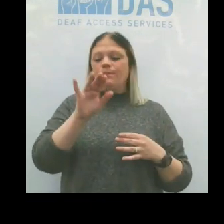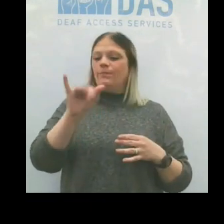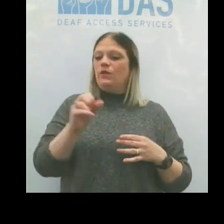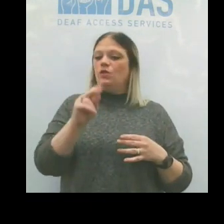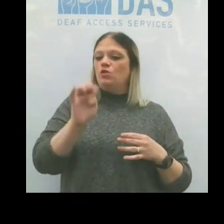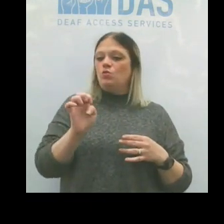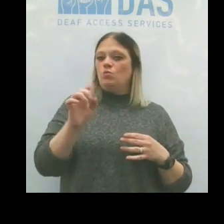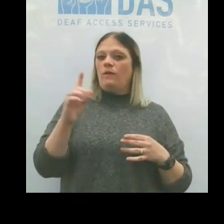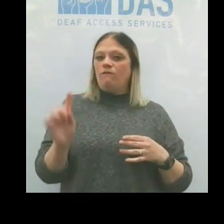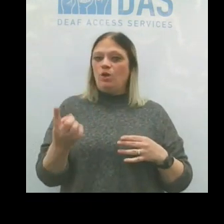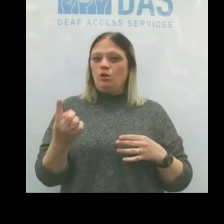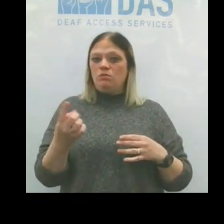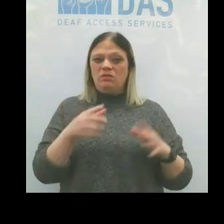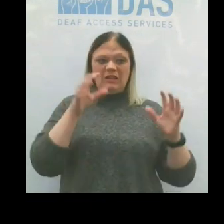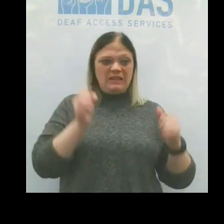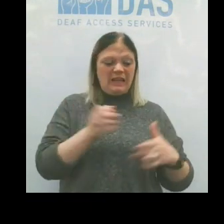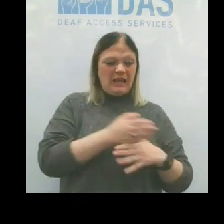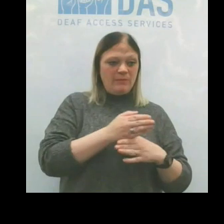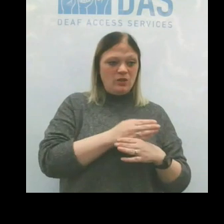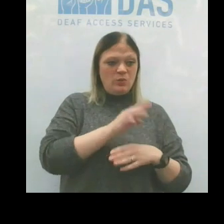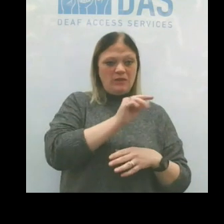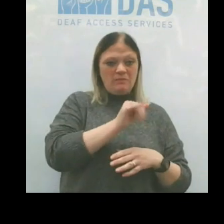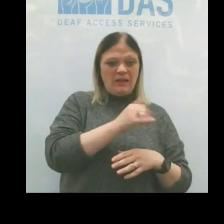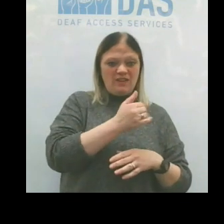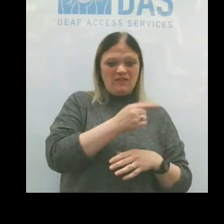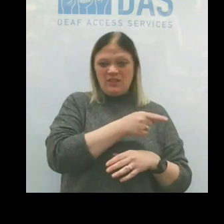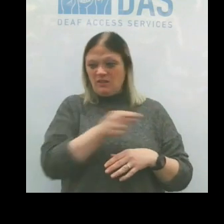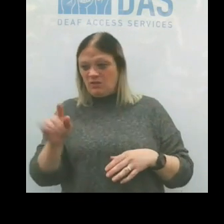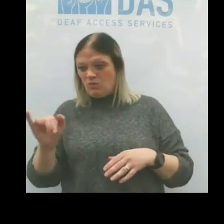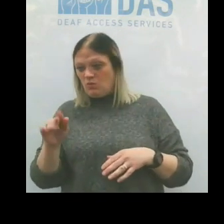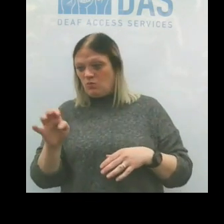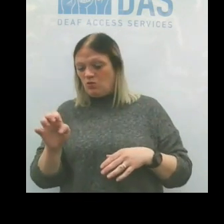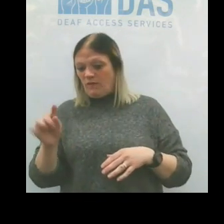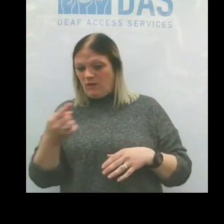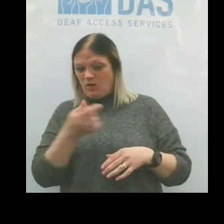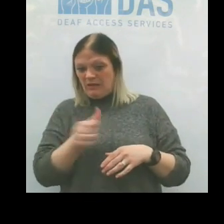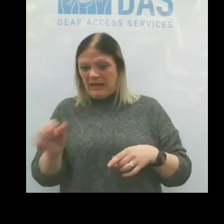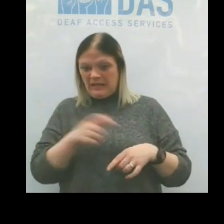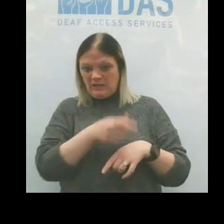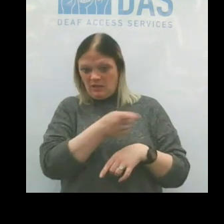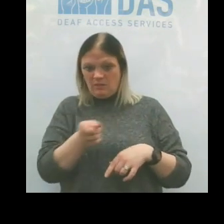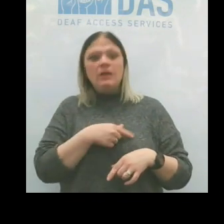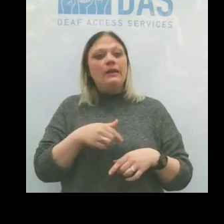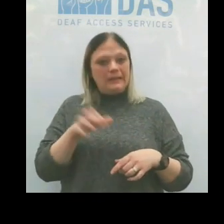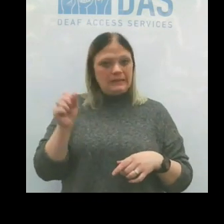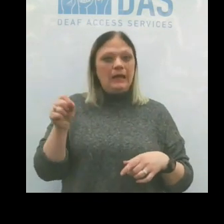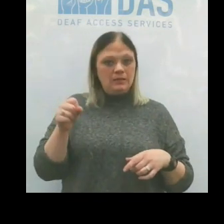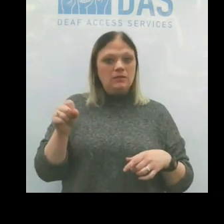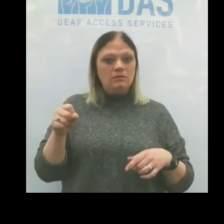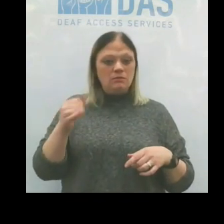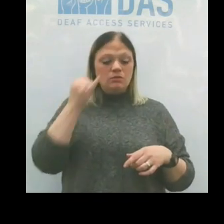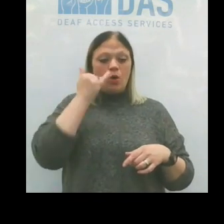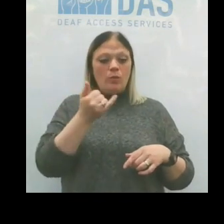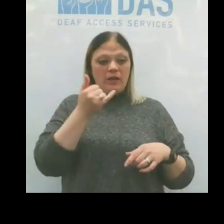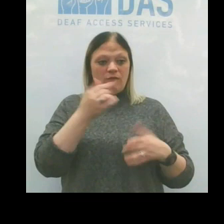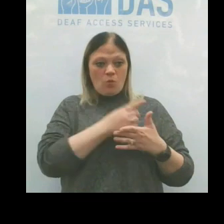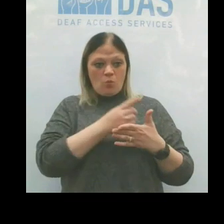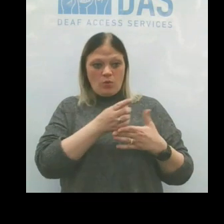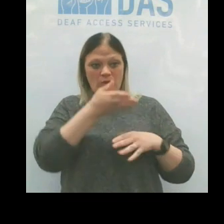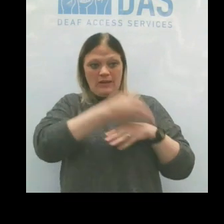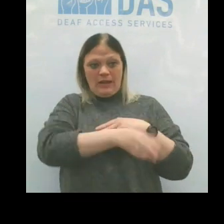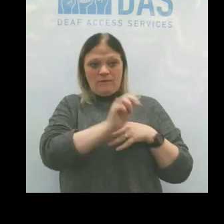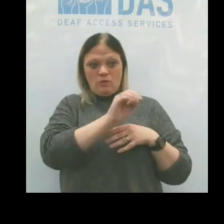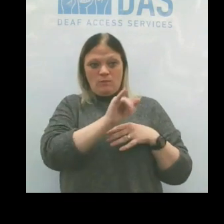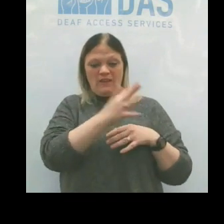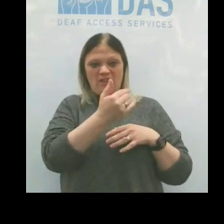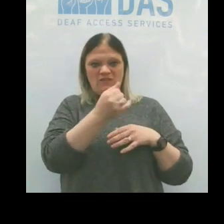reopen between May 15th and June 1st? And the answer is yes. So if after a week following May 15th it appeared that we've met the